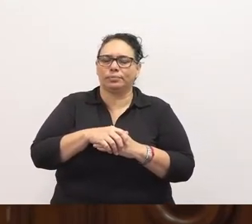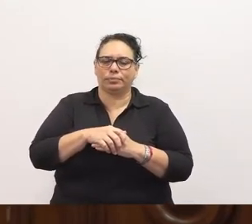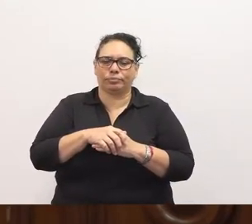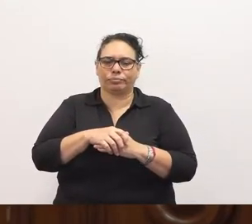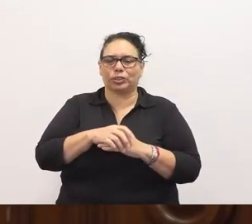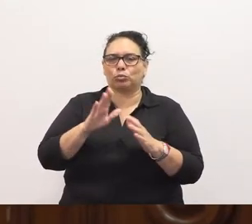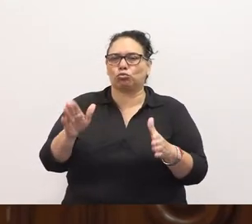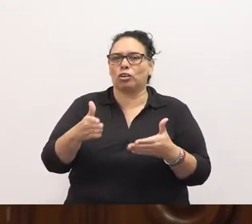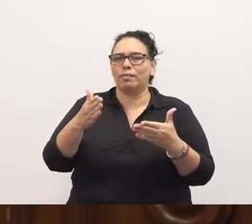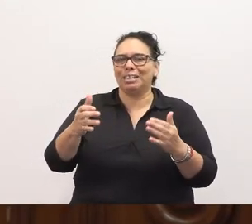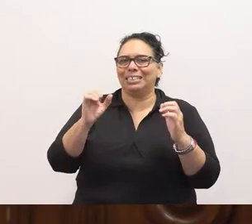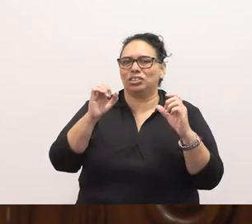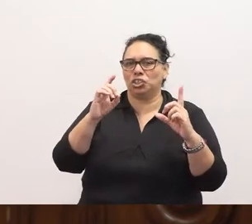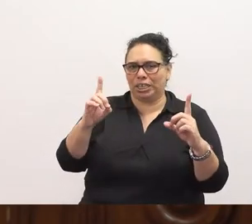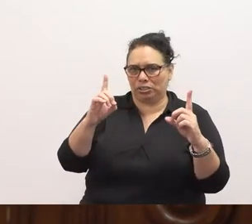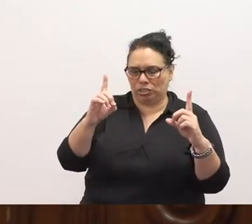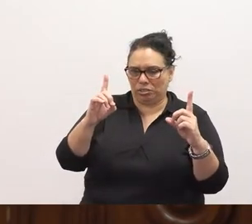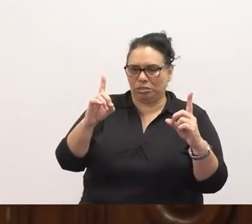they provide education